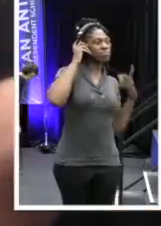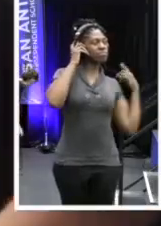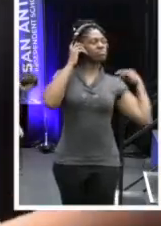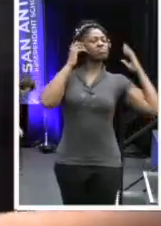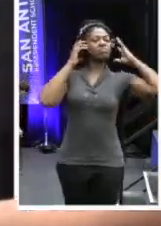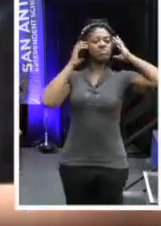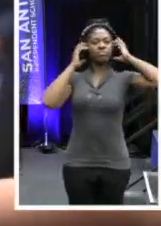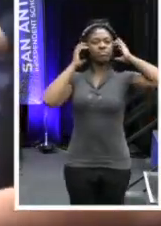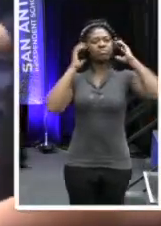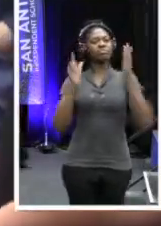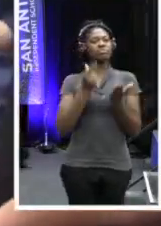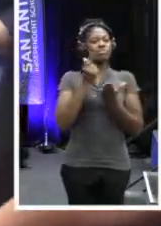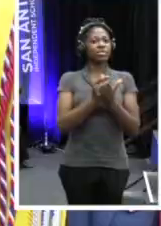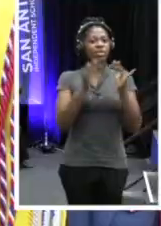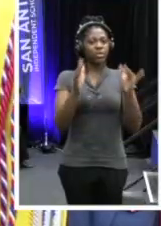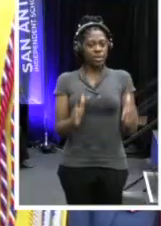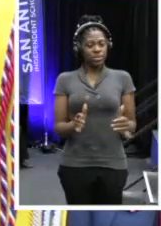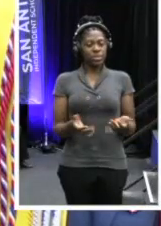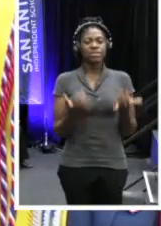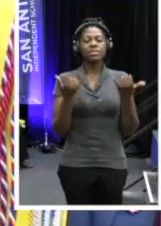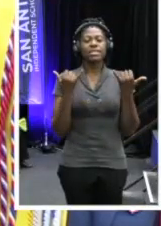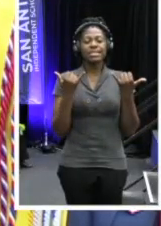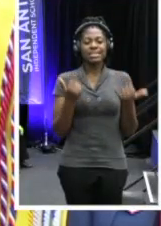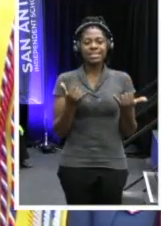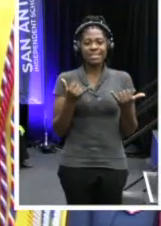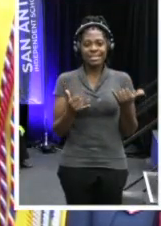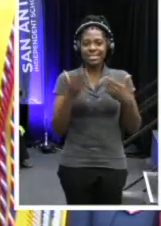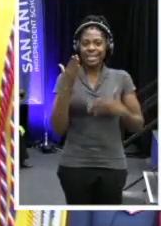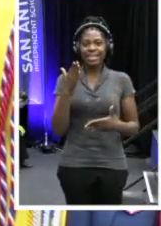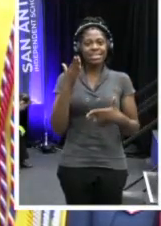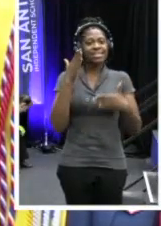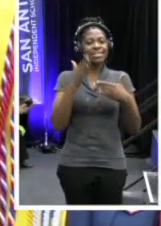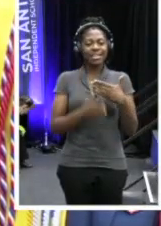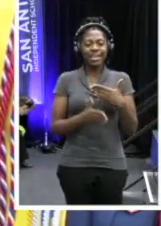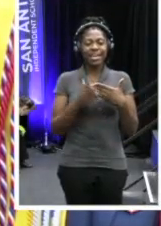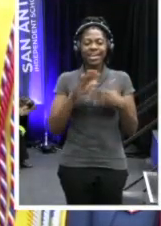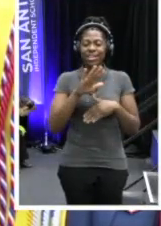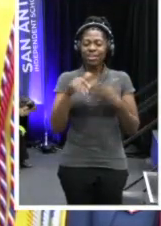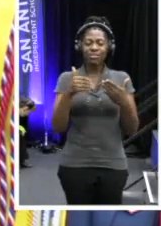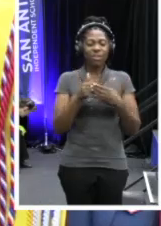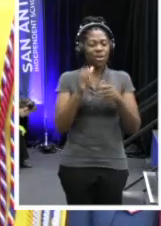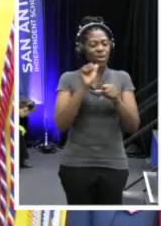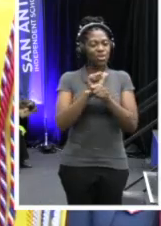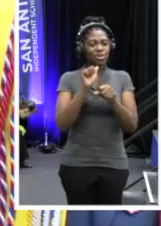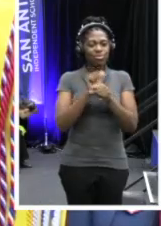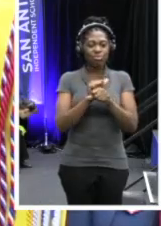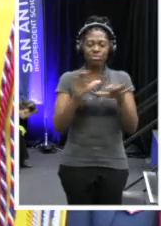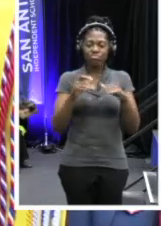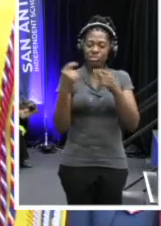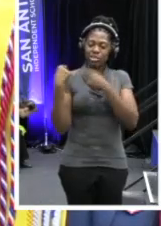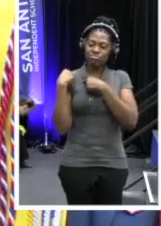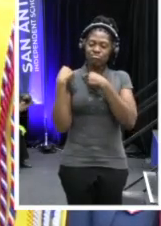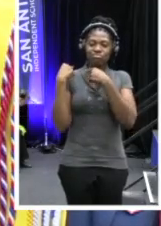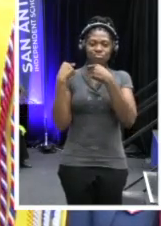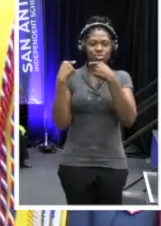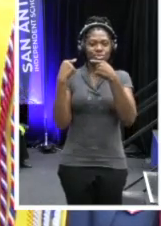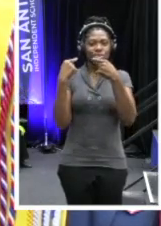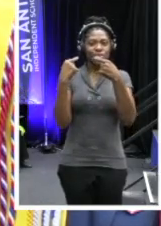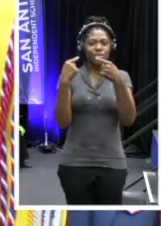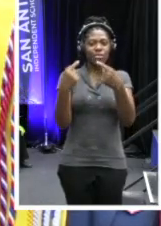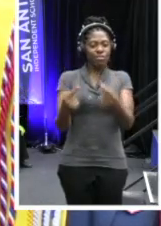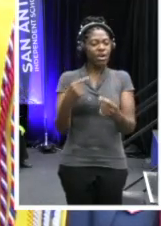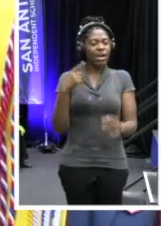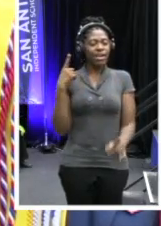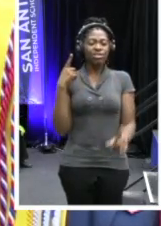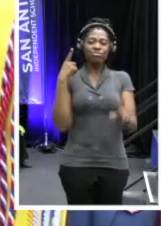Graduates, today marks the end of your remarkable collective effort as the class of 2024 to reach the common goal